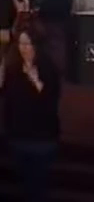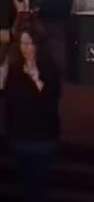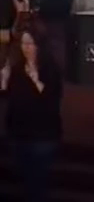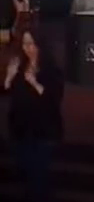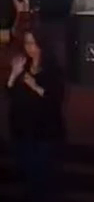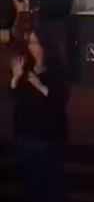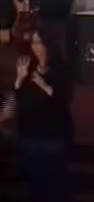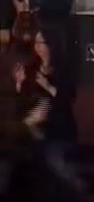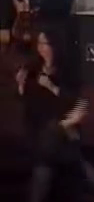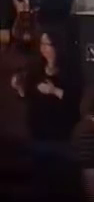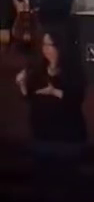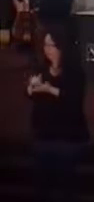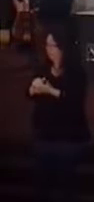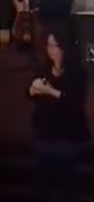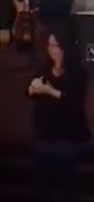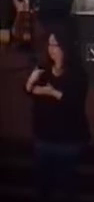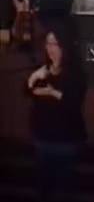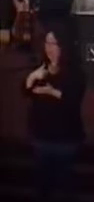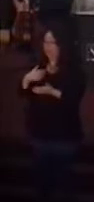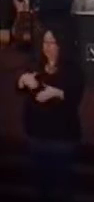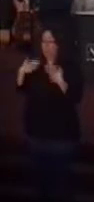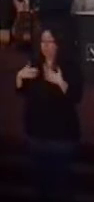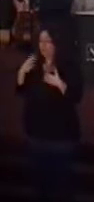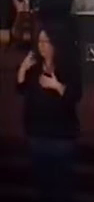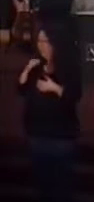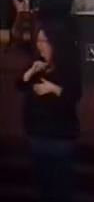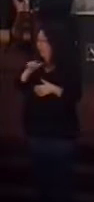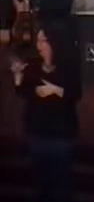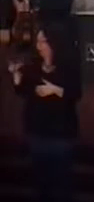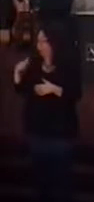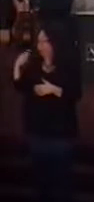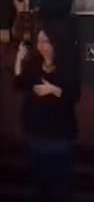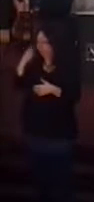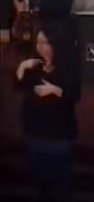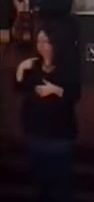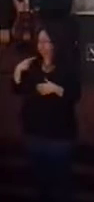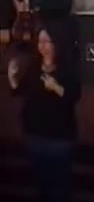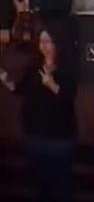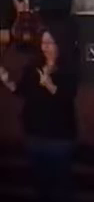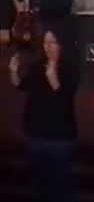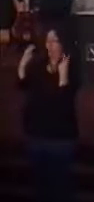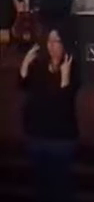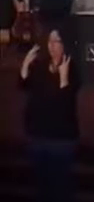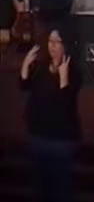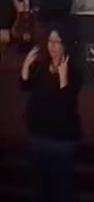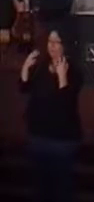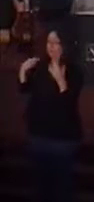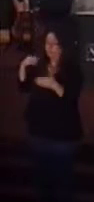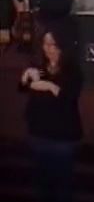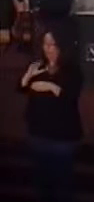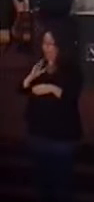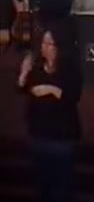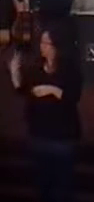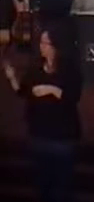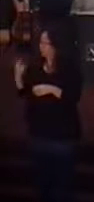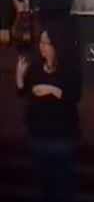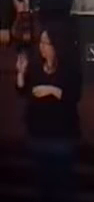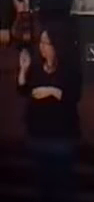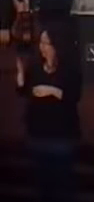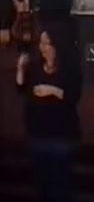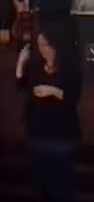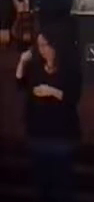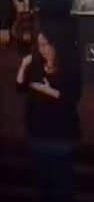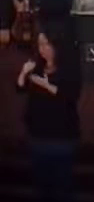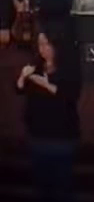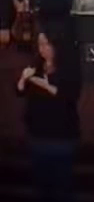to speak to you again. I am glad to see all of your faces looking back up at me. And we are in our second sermon for our